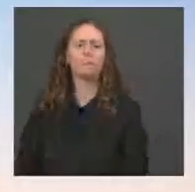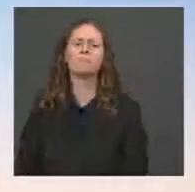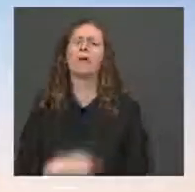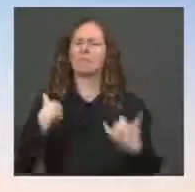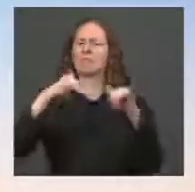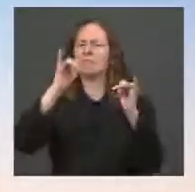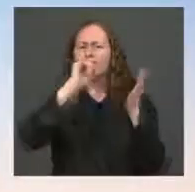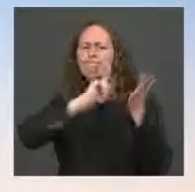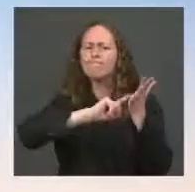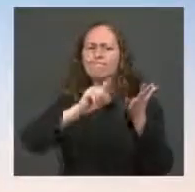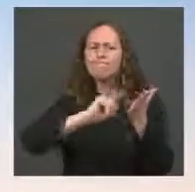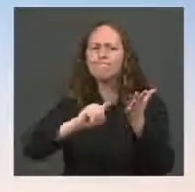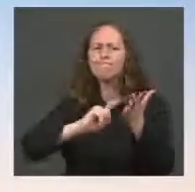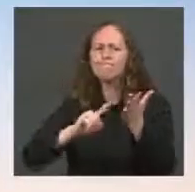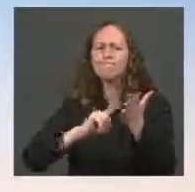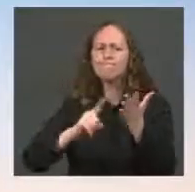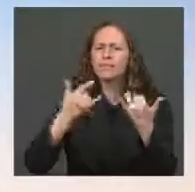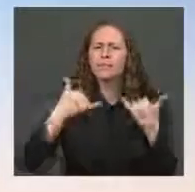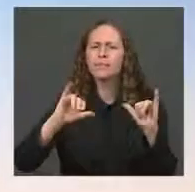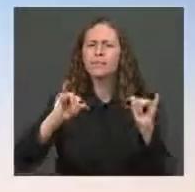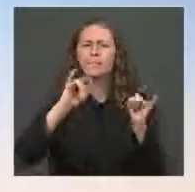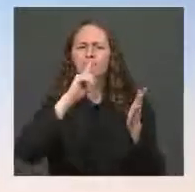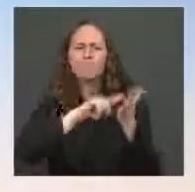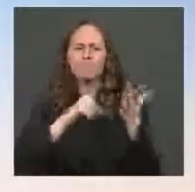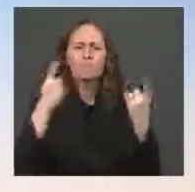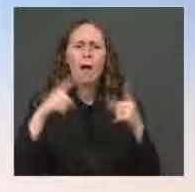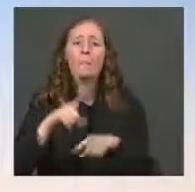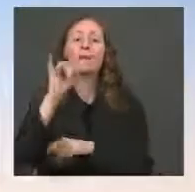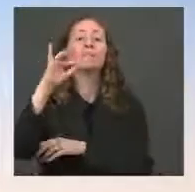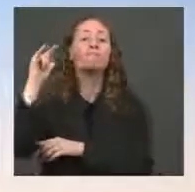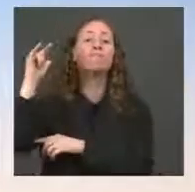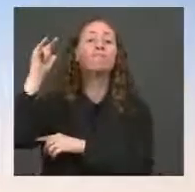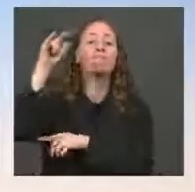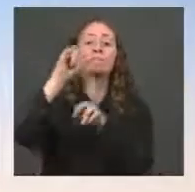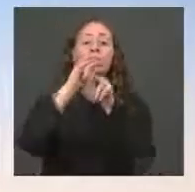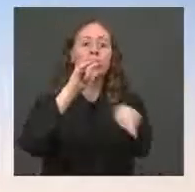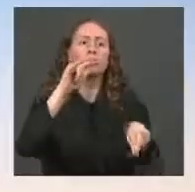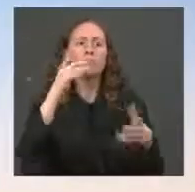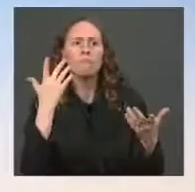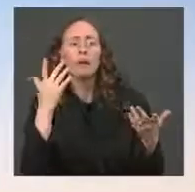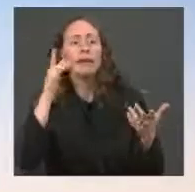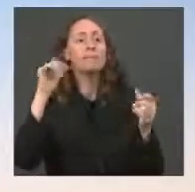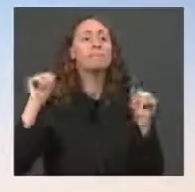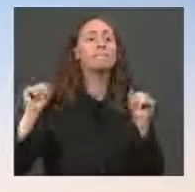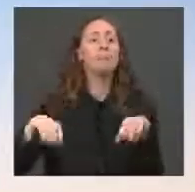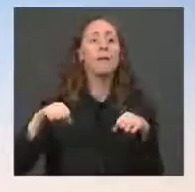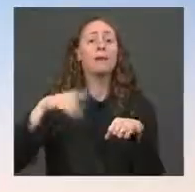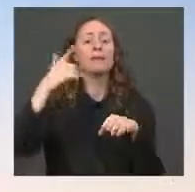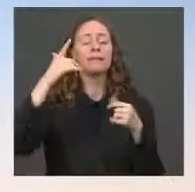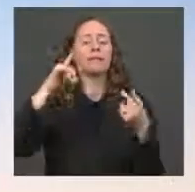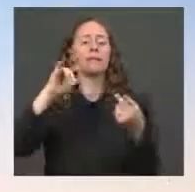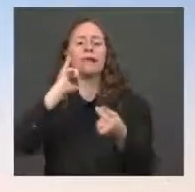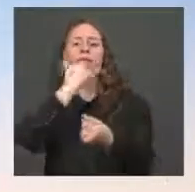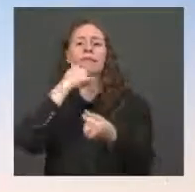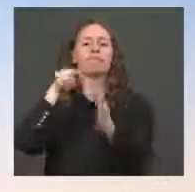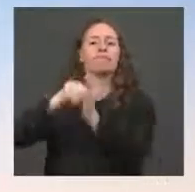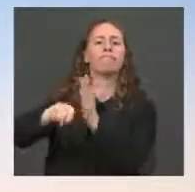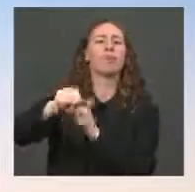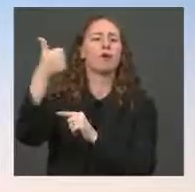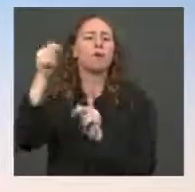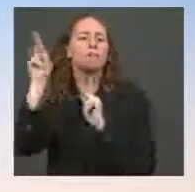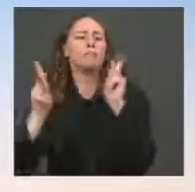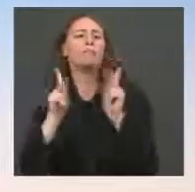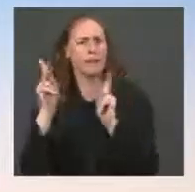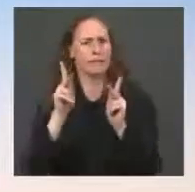event of drone strikes that could have impacted innocent civilians. And the United States takes incredibly seriously our role in